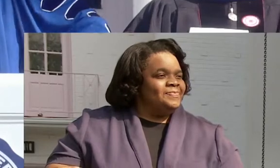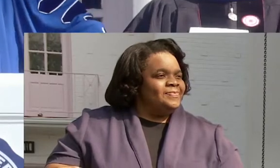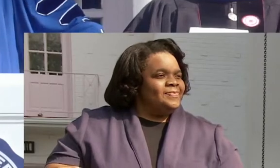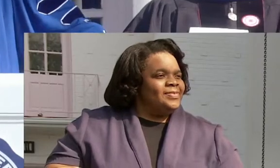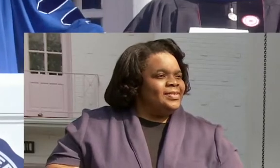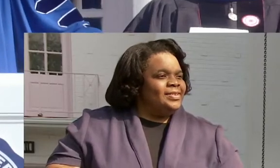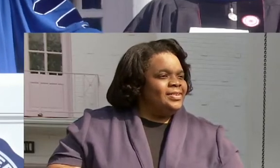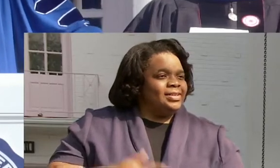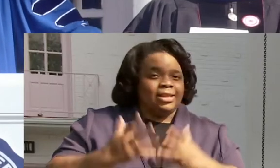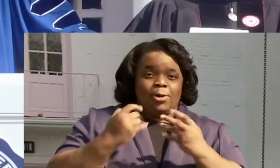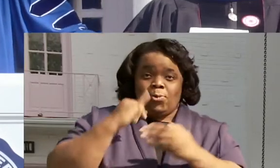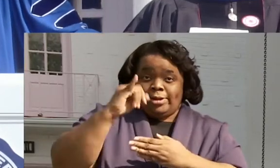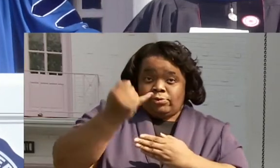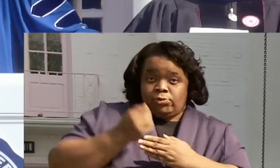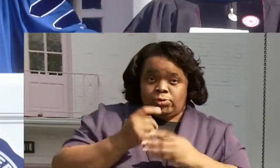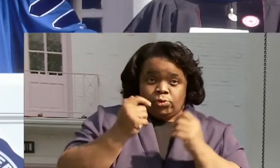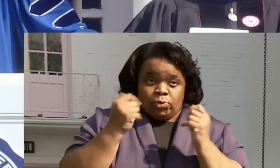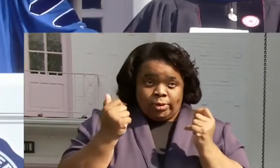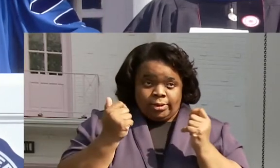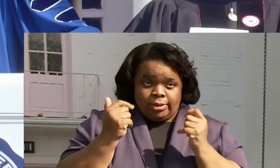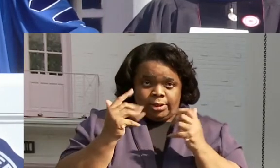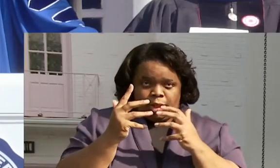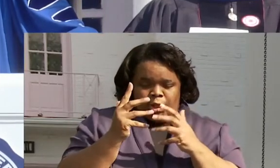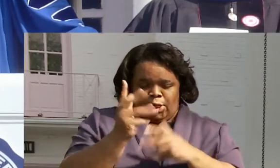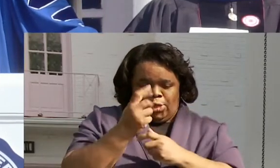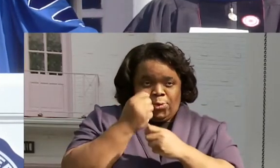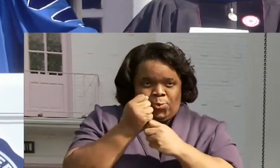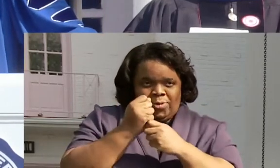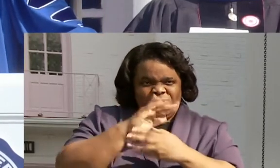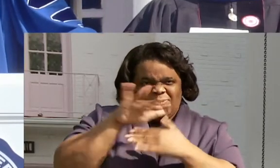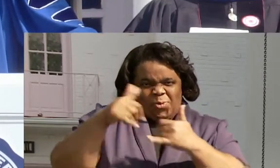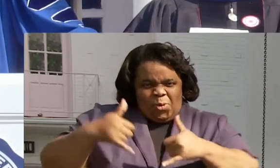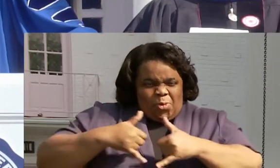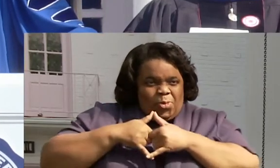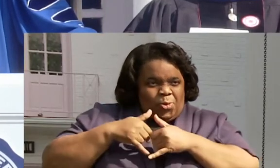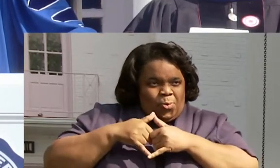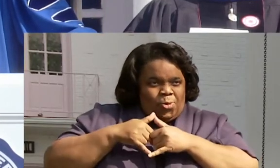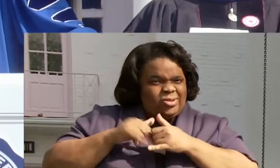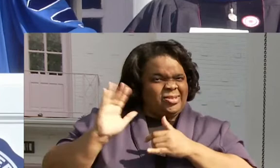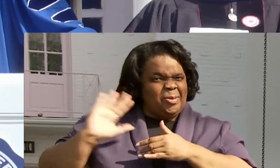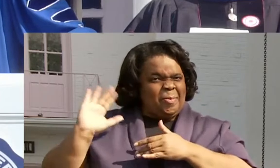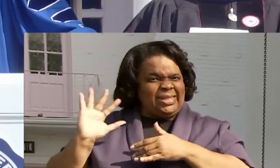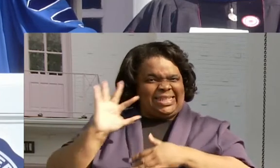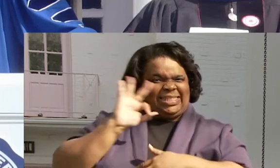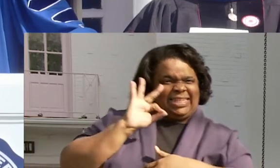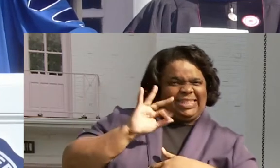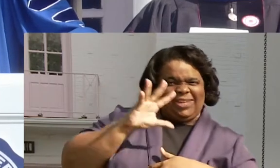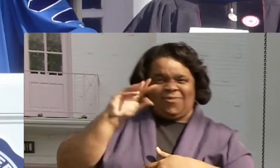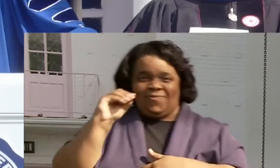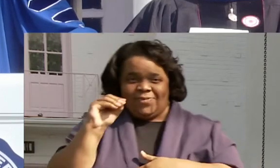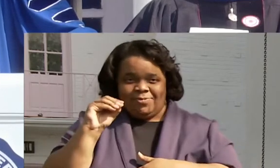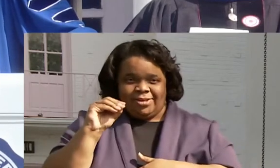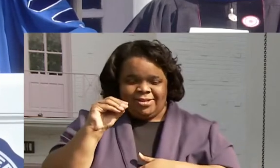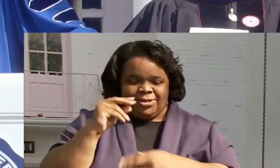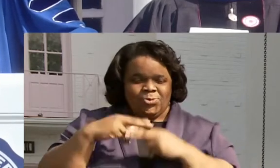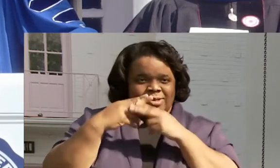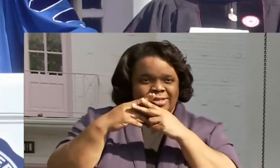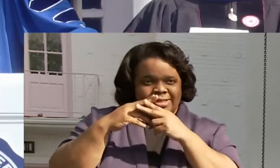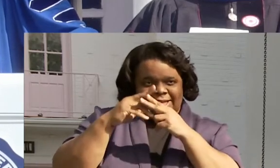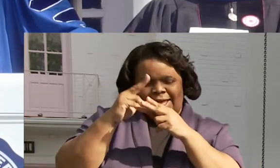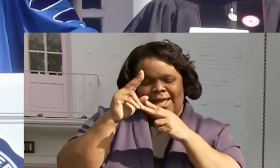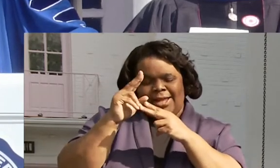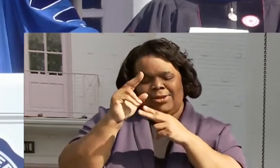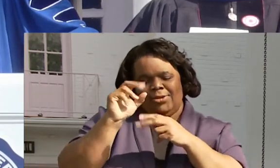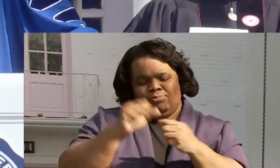I want to introduce quickly the winners of the Best All-Around Prize. This award dates back to the 1950s when it was called the Ernest W.